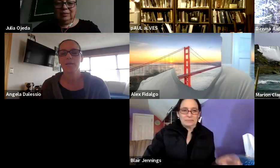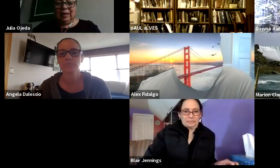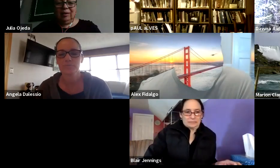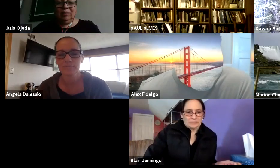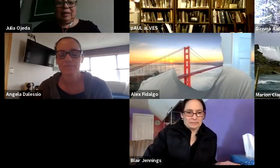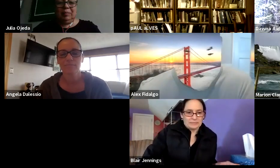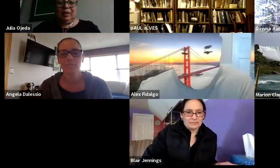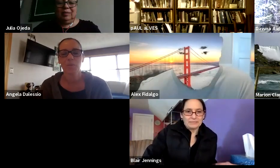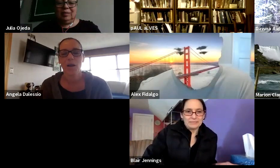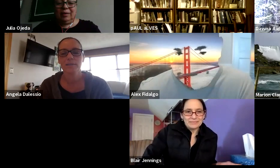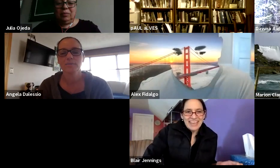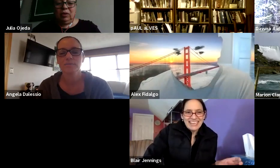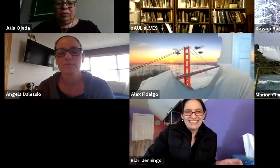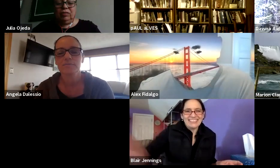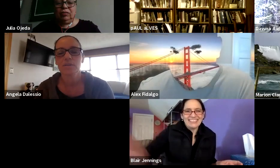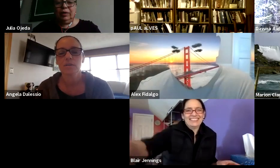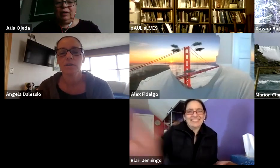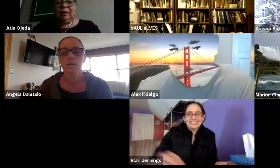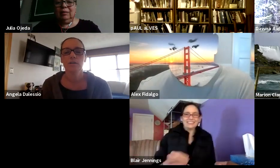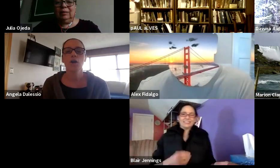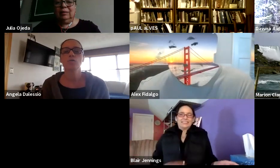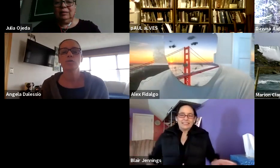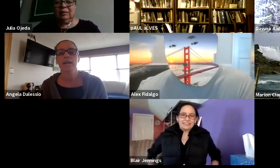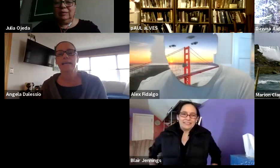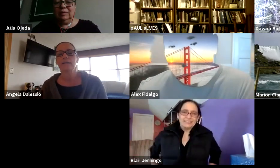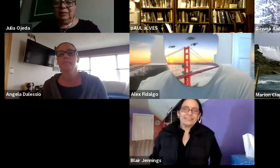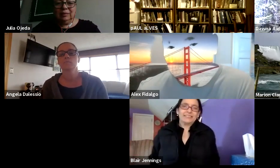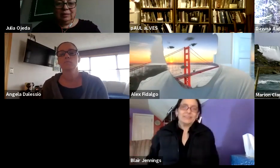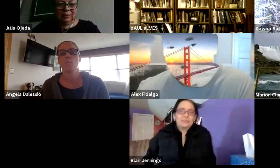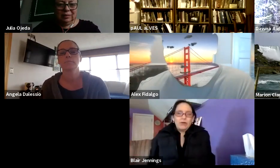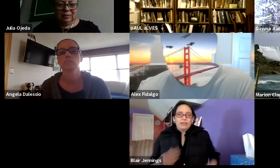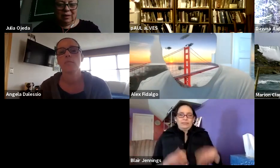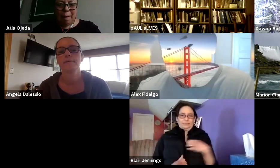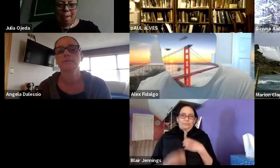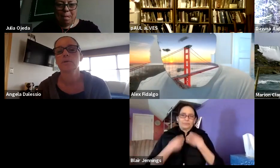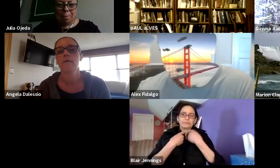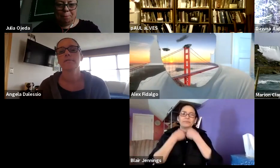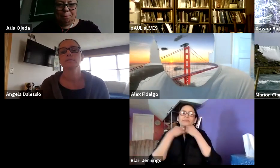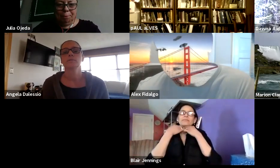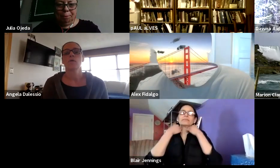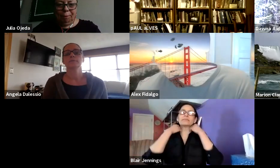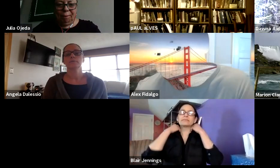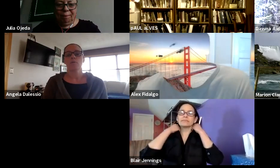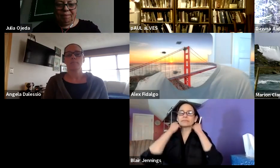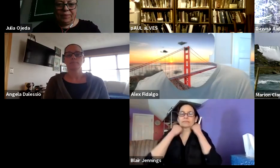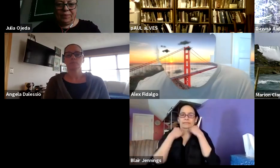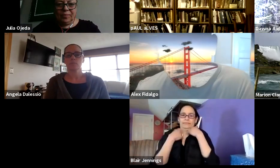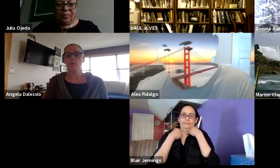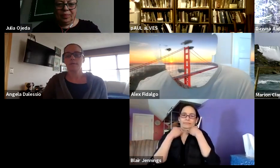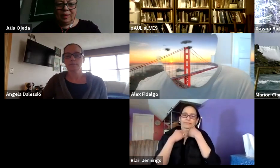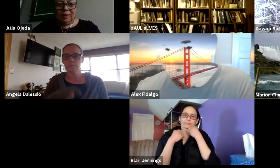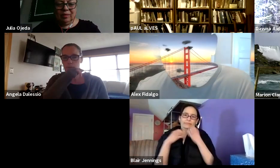So I don't know what that means. It has to be a green screen. Yeah, you see, a solid color video background is required. Green color is preferred.